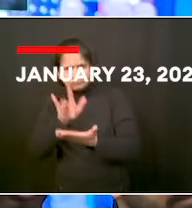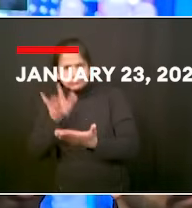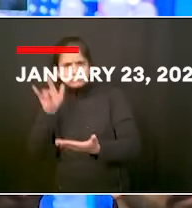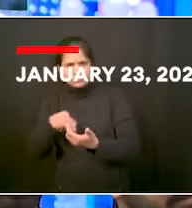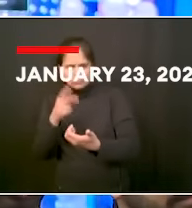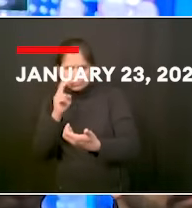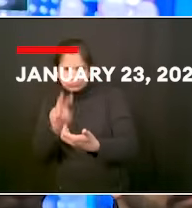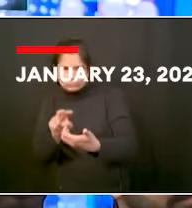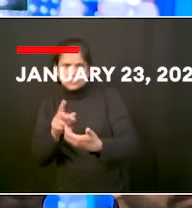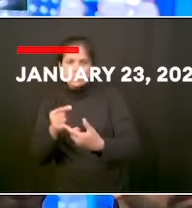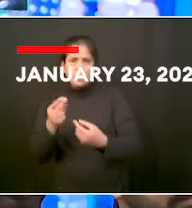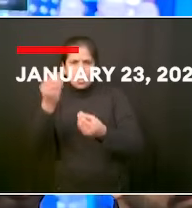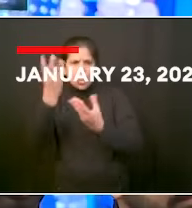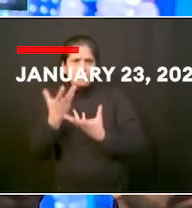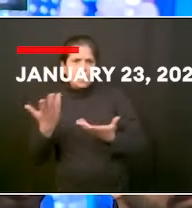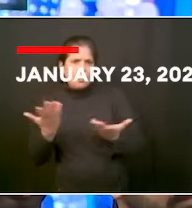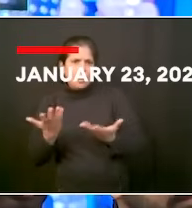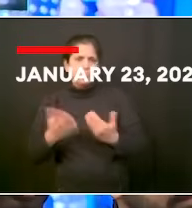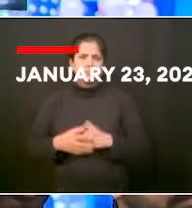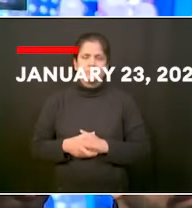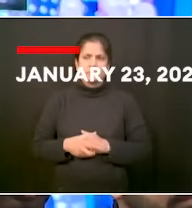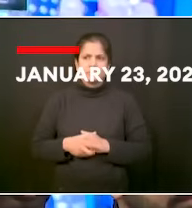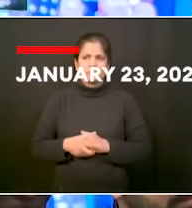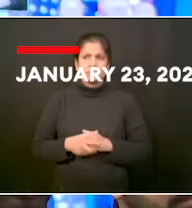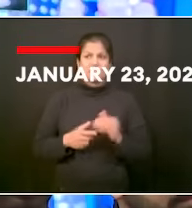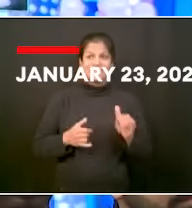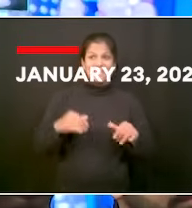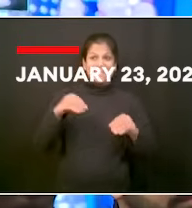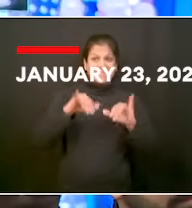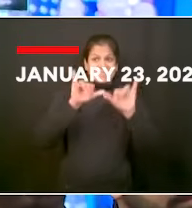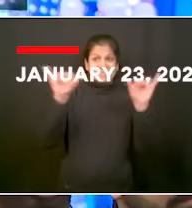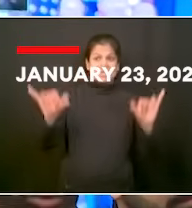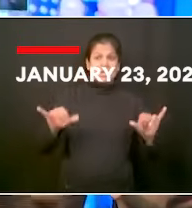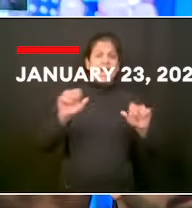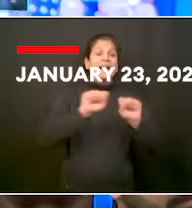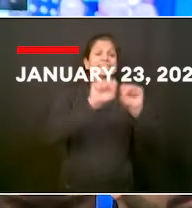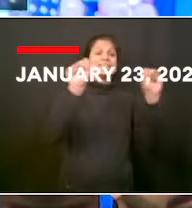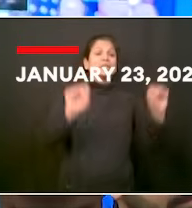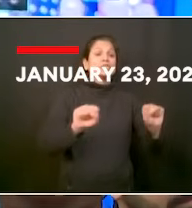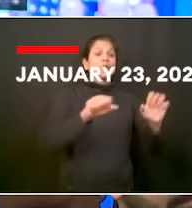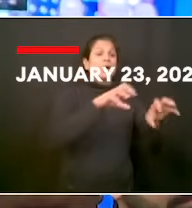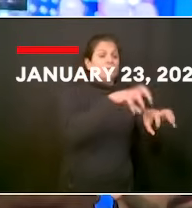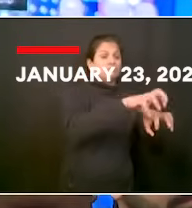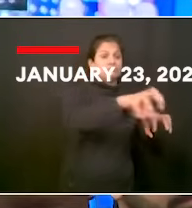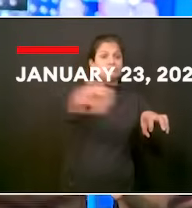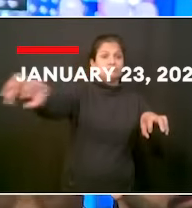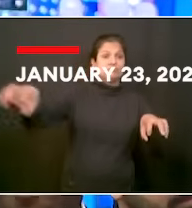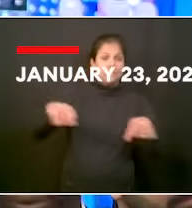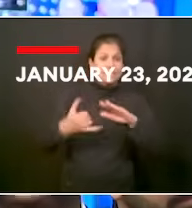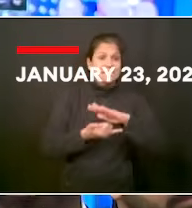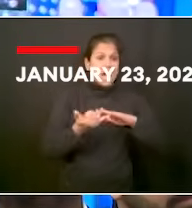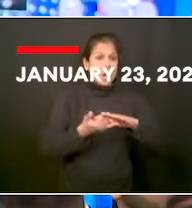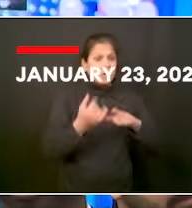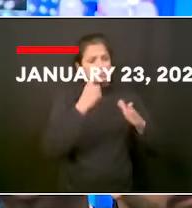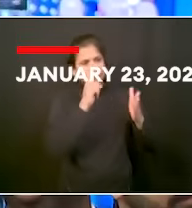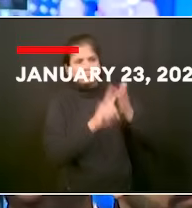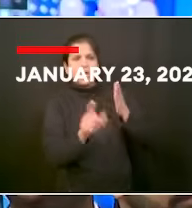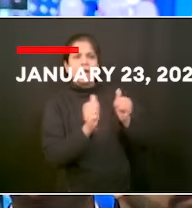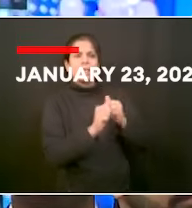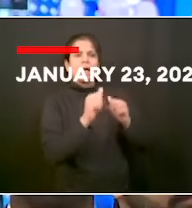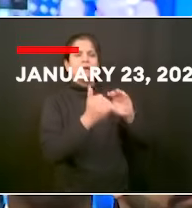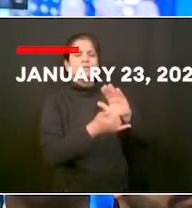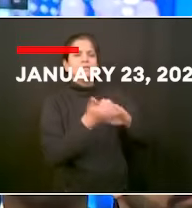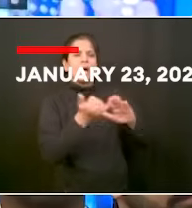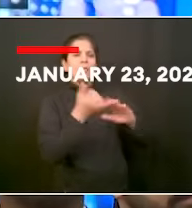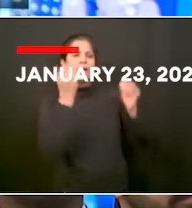updated information. And we have an MTA service alert system, which can send you real-time personalized info. Get on the